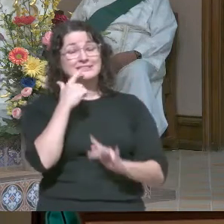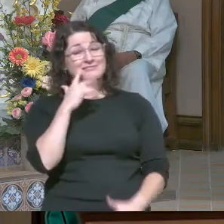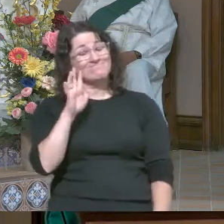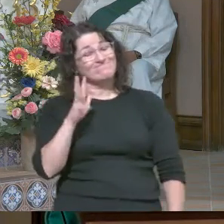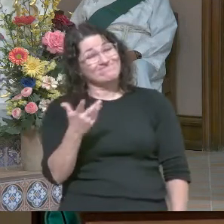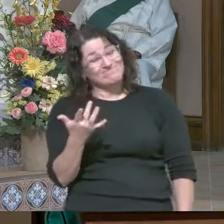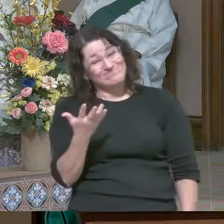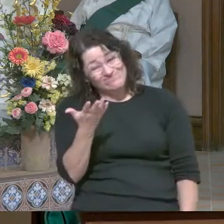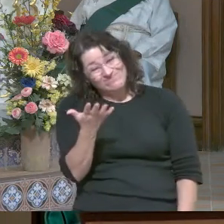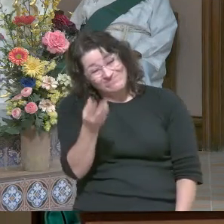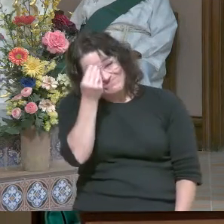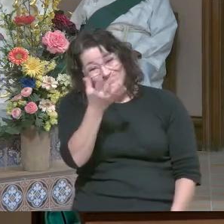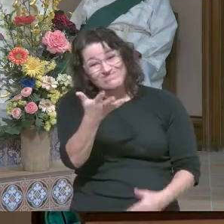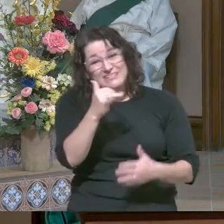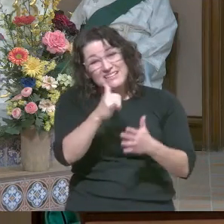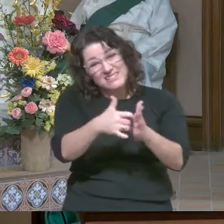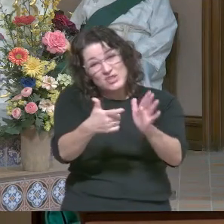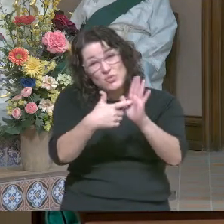discipleship.